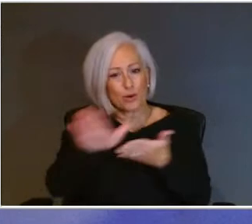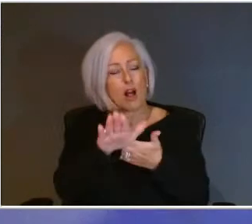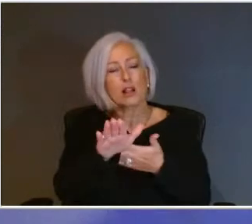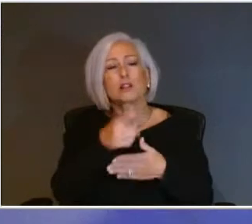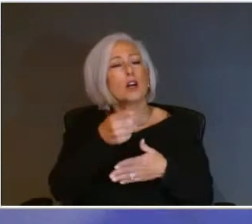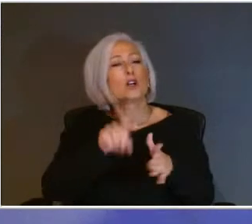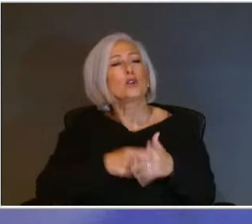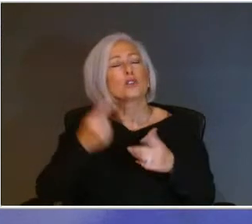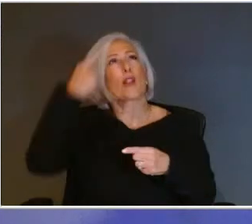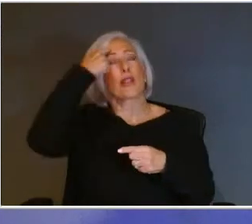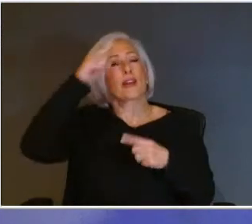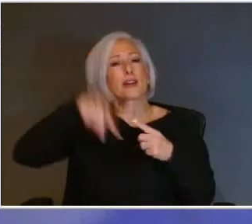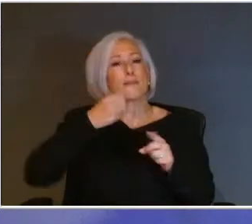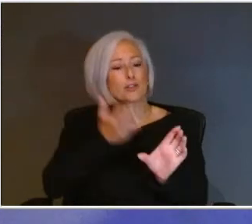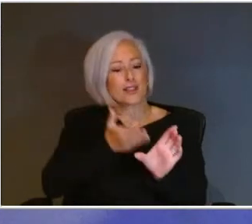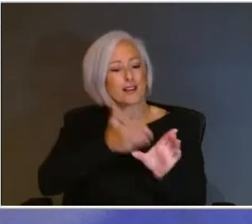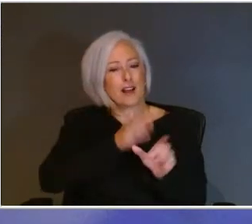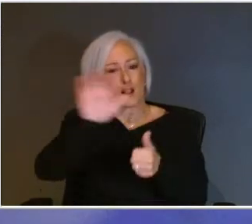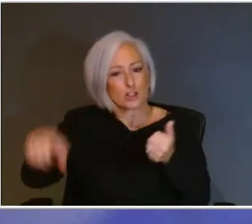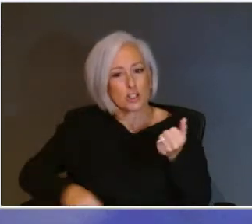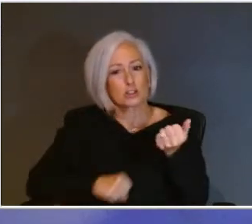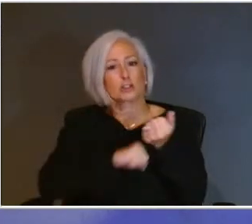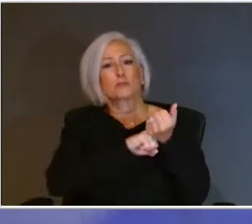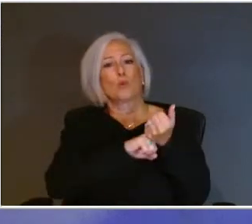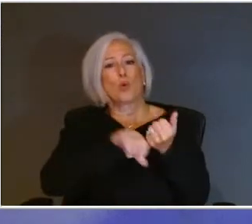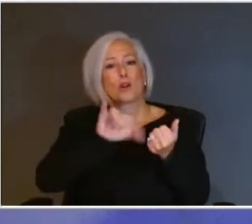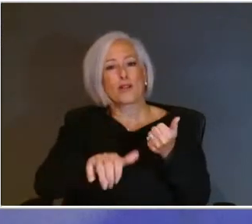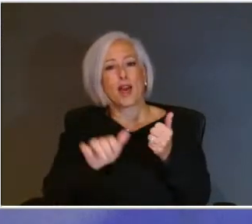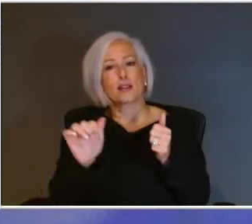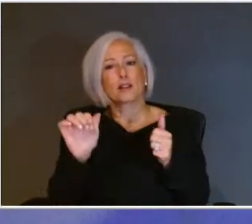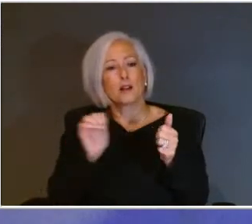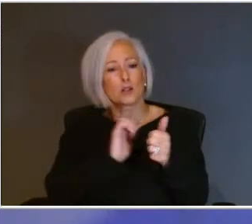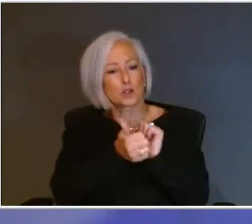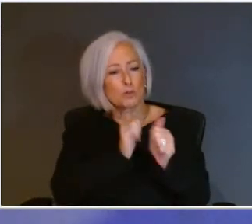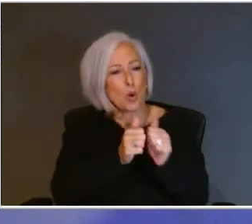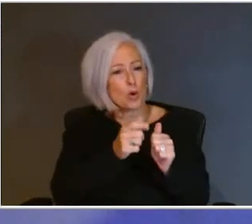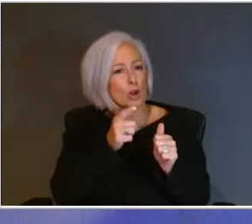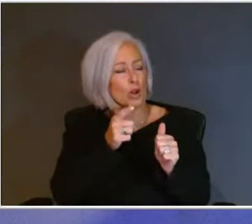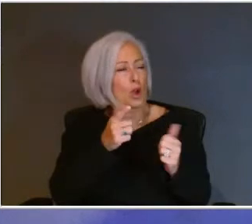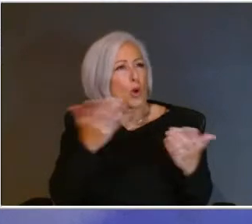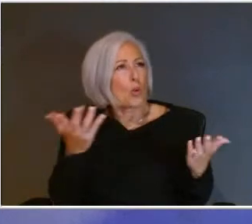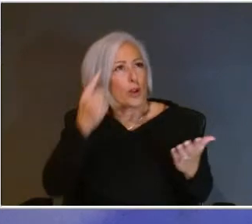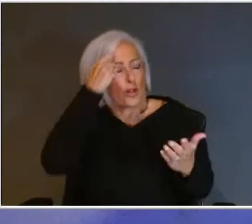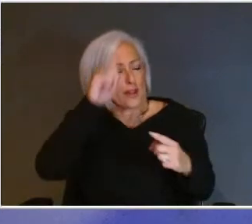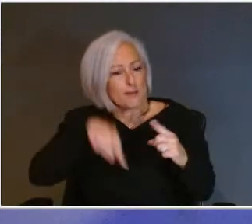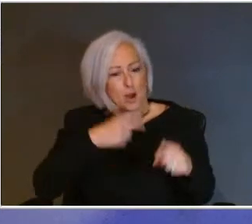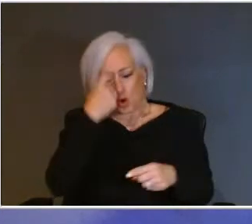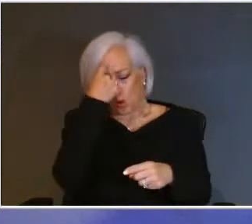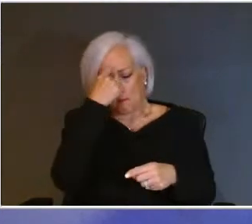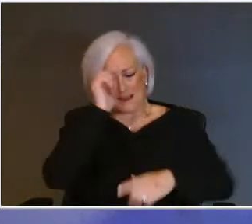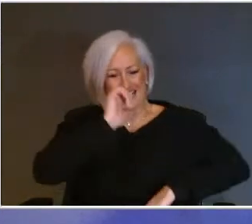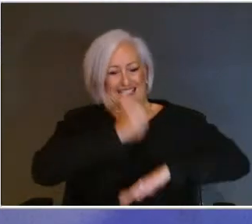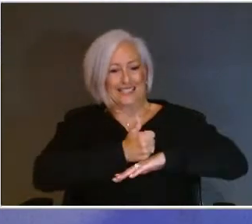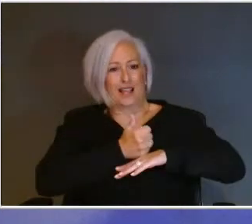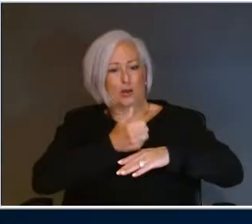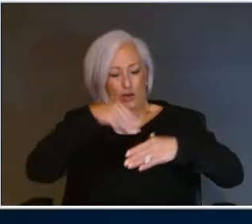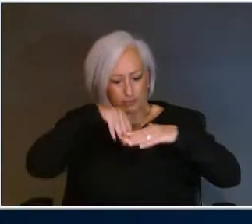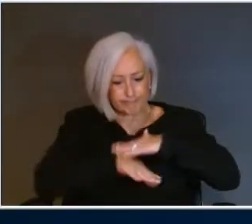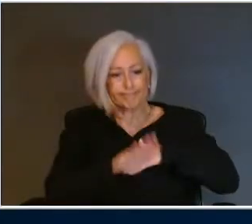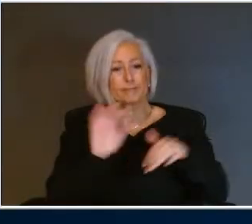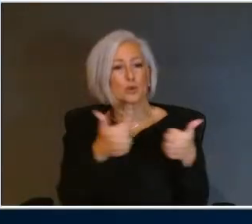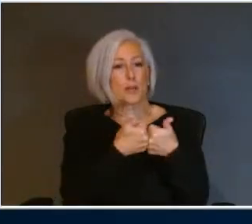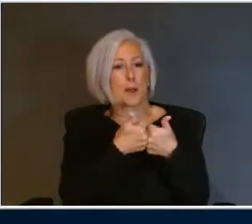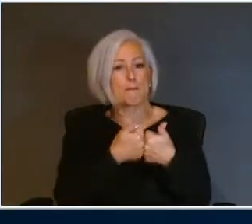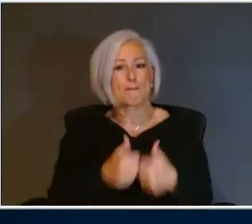about the psychology behind the sport? I mean, you're young. When do you remember thinking about your mindset going into a game? I didn't start thinking